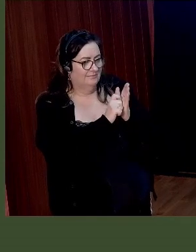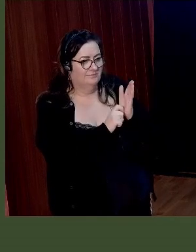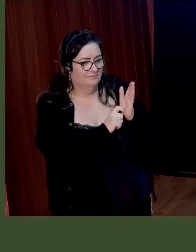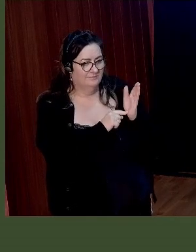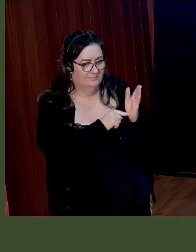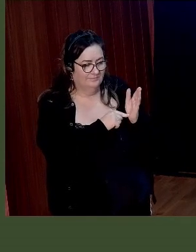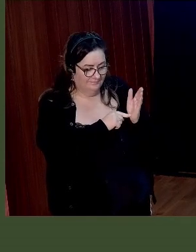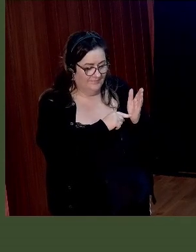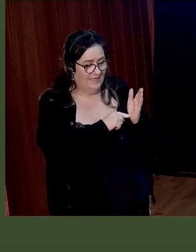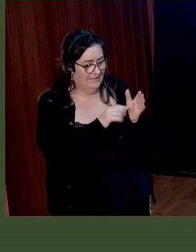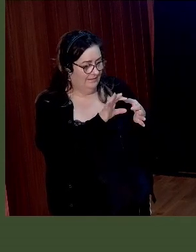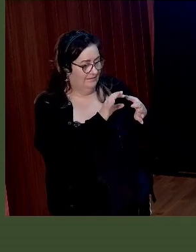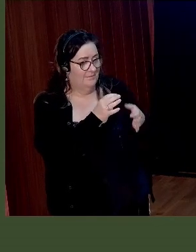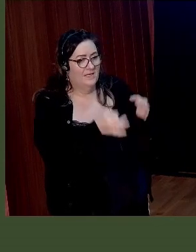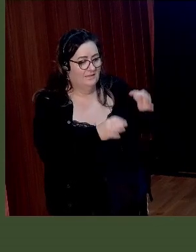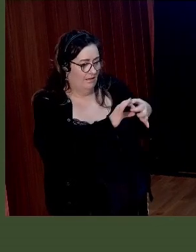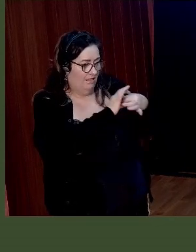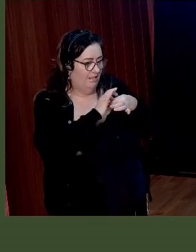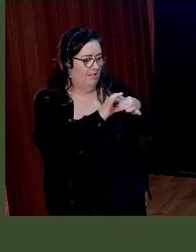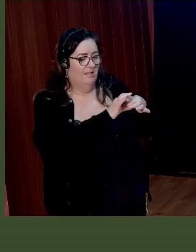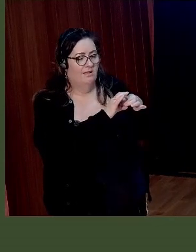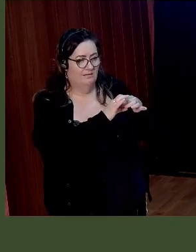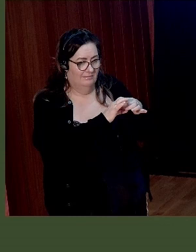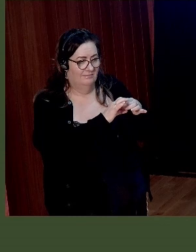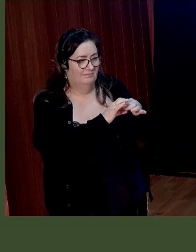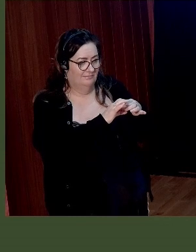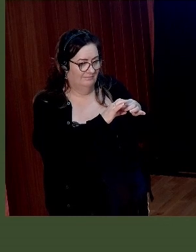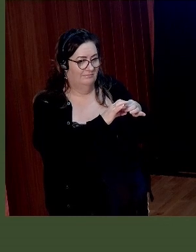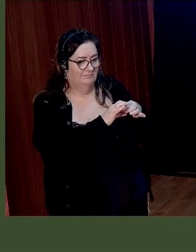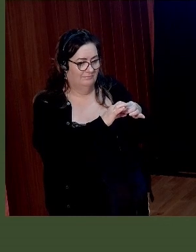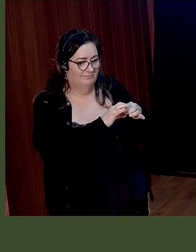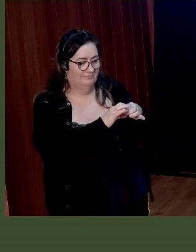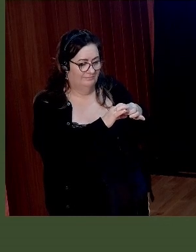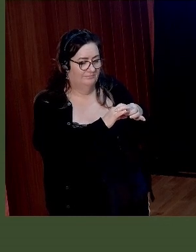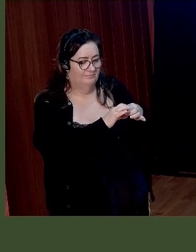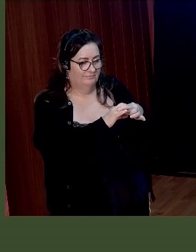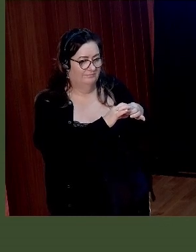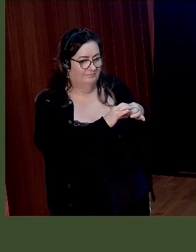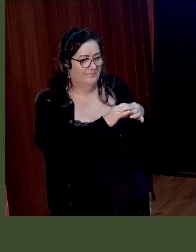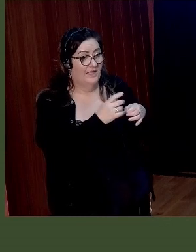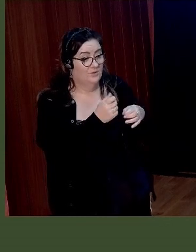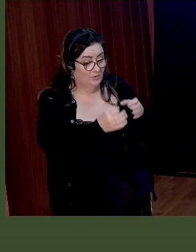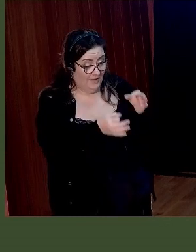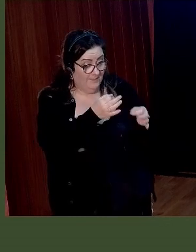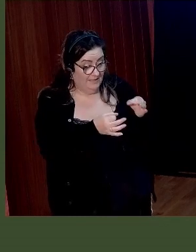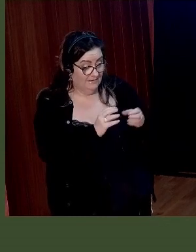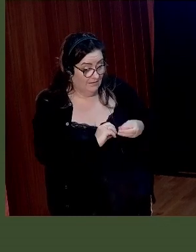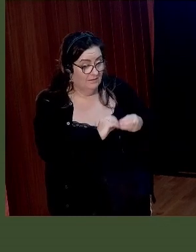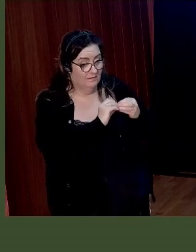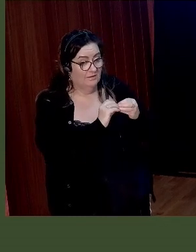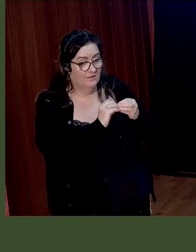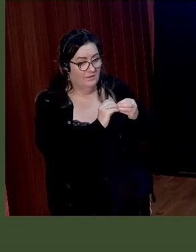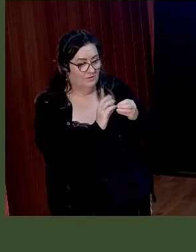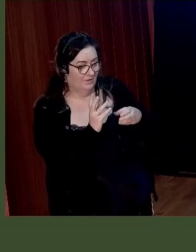they were creating a new political unit. It was short, and shortly a political unit would be created